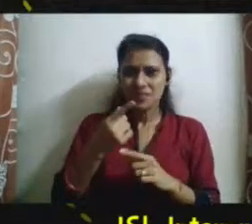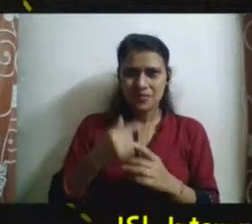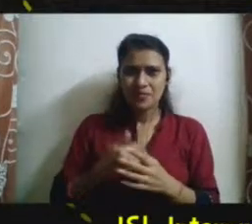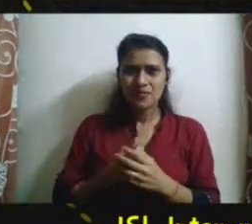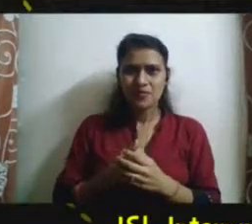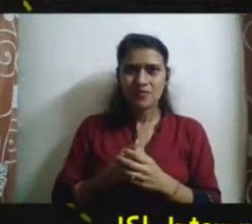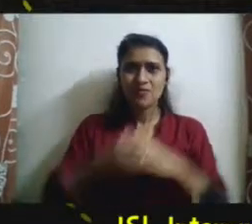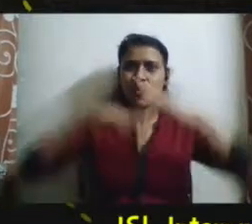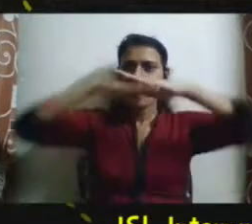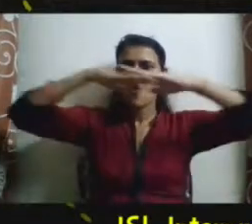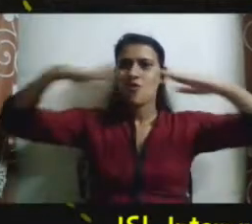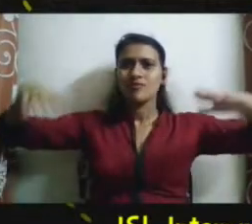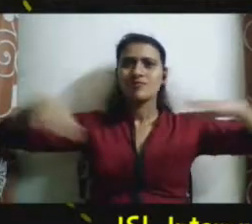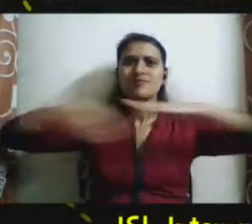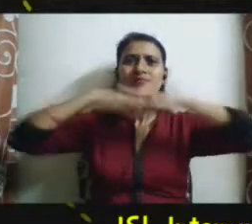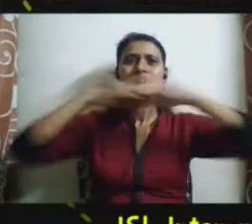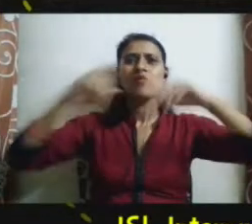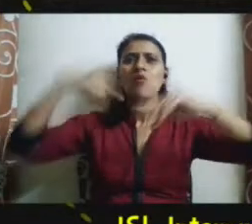rooftop,